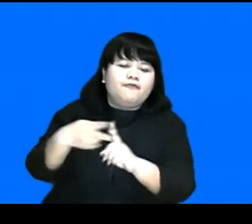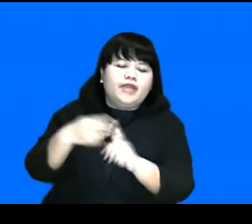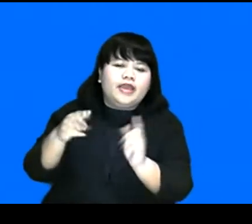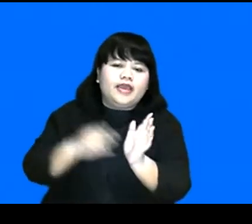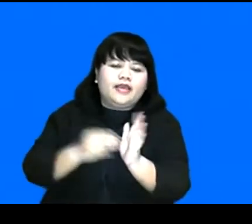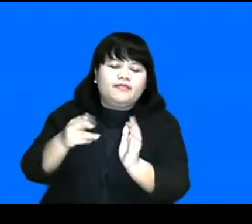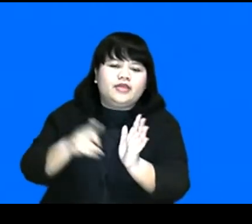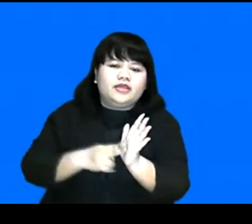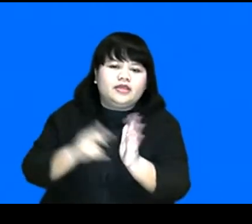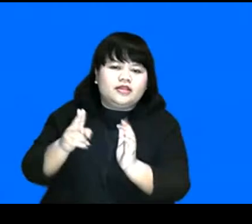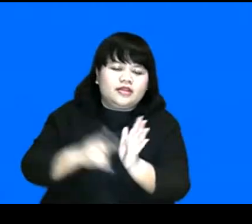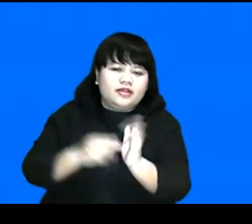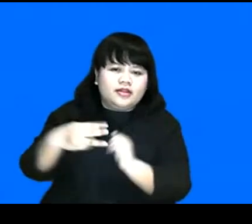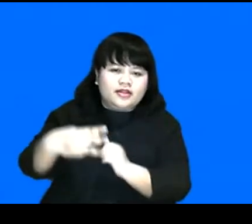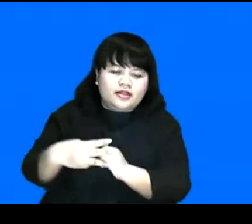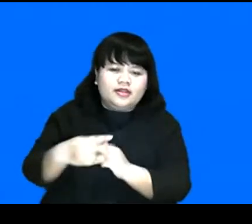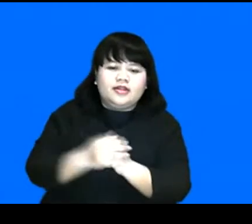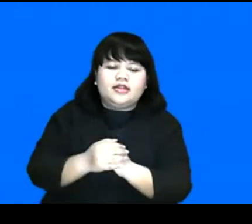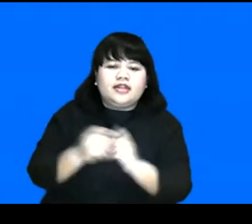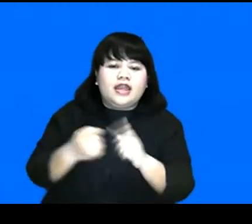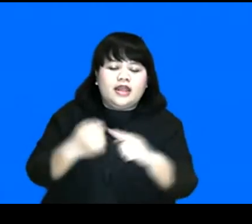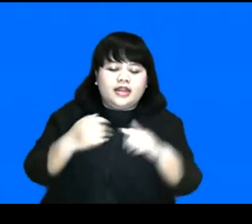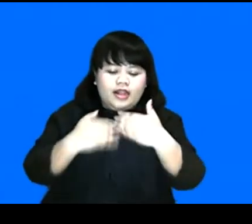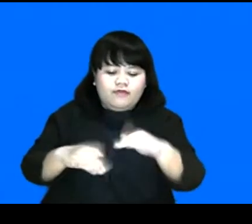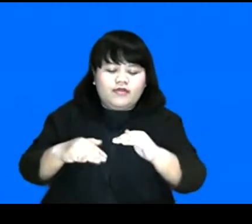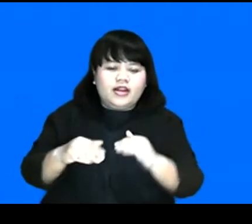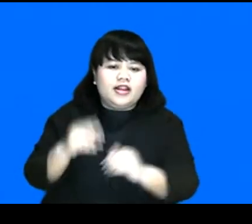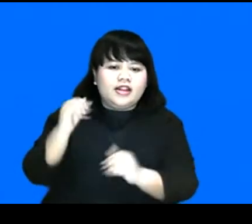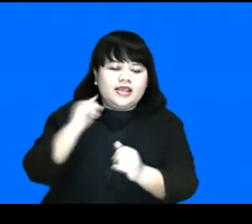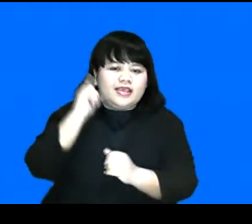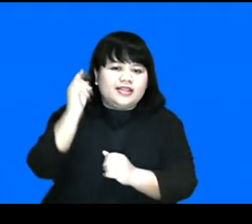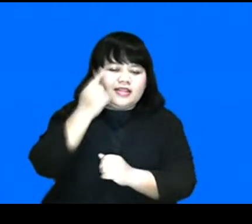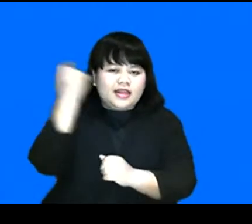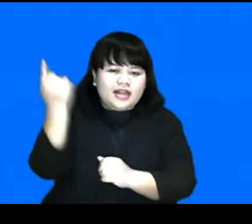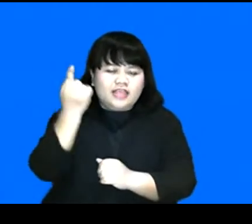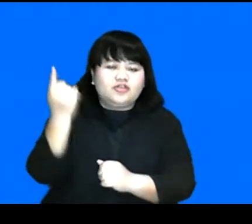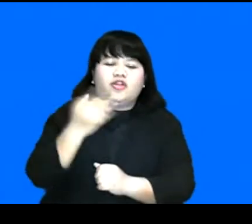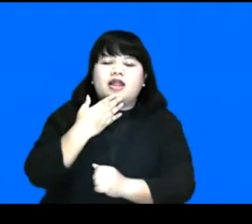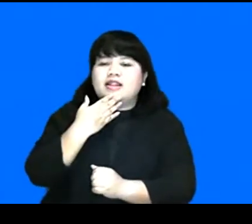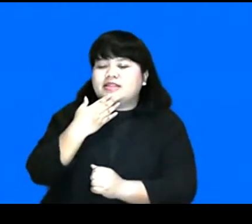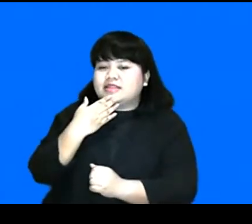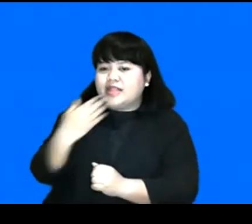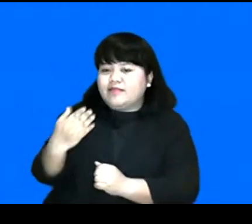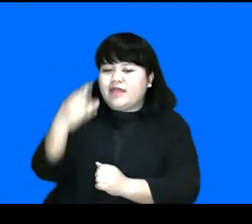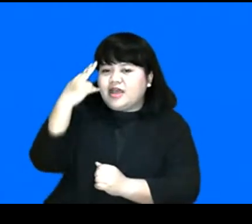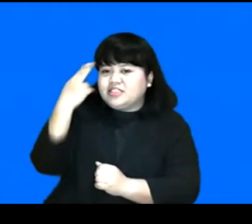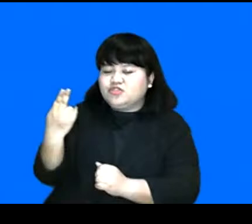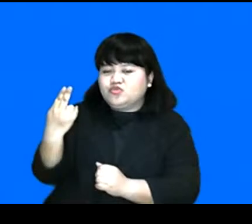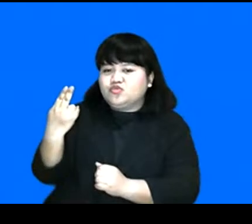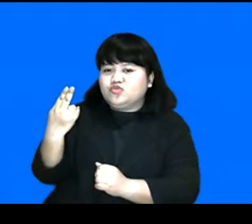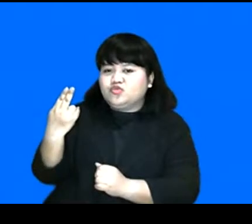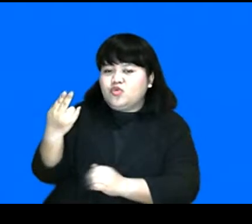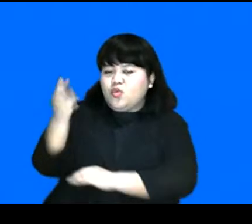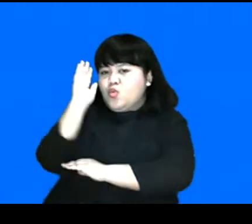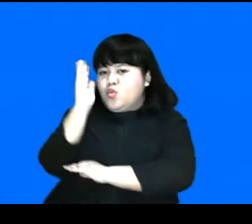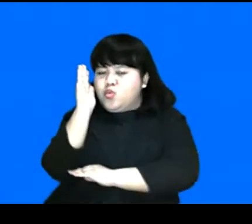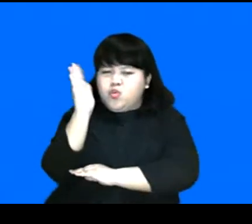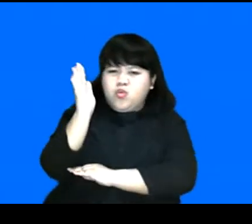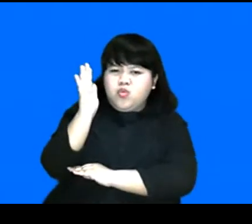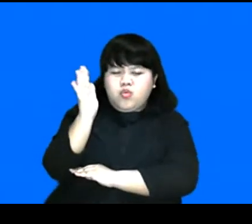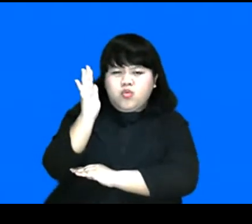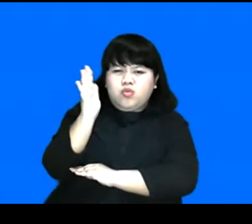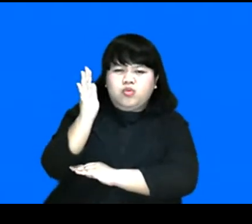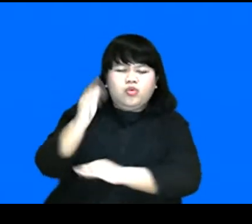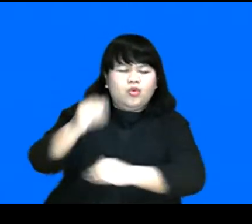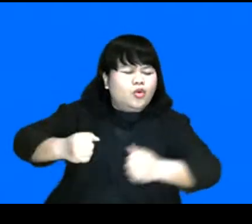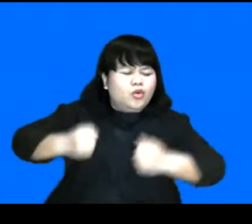Thank you. Thank you, Vijaya. What a very inspiring and, you know, really powerful, and keep us going. And I'm really looking forward to the discussion that will